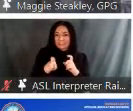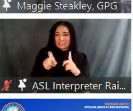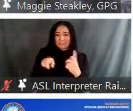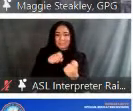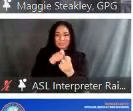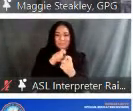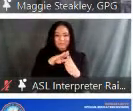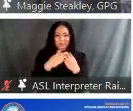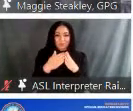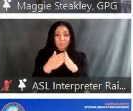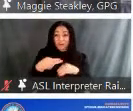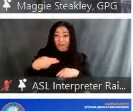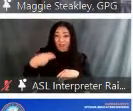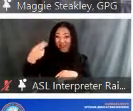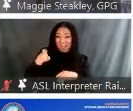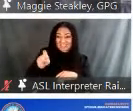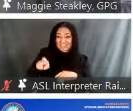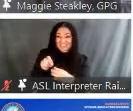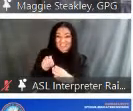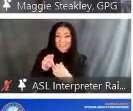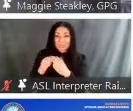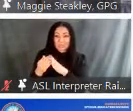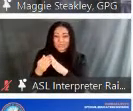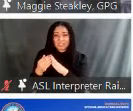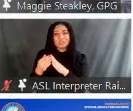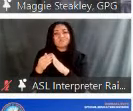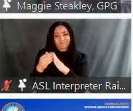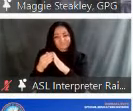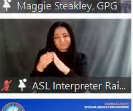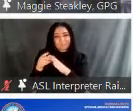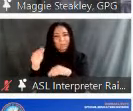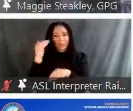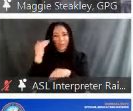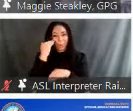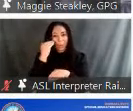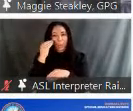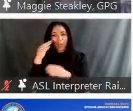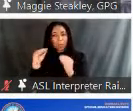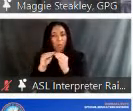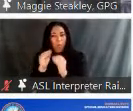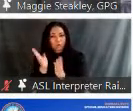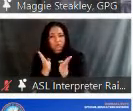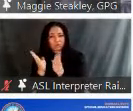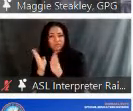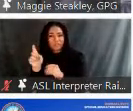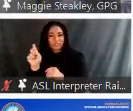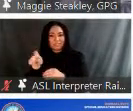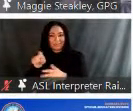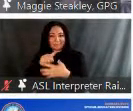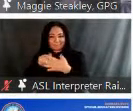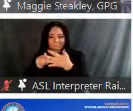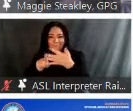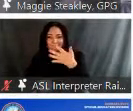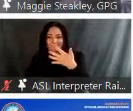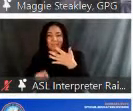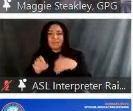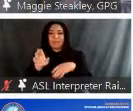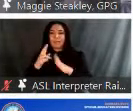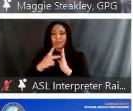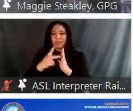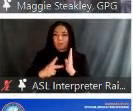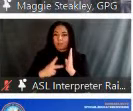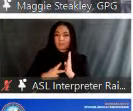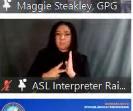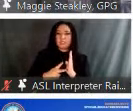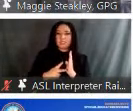those higher need communities where we know more services are needed, the policies and all of